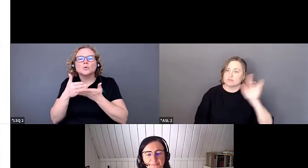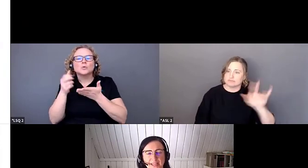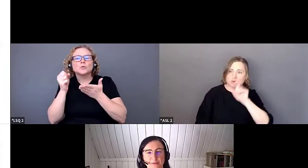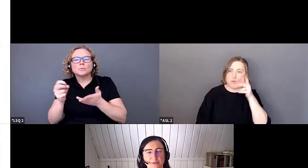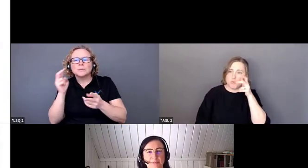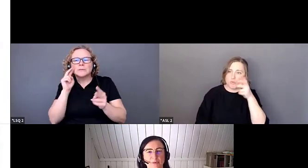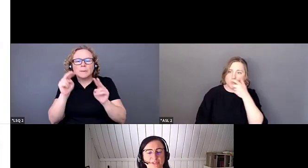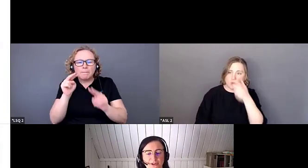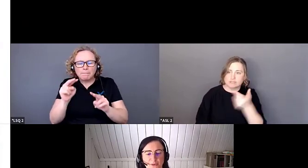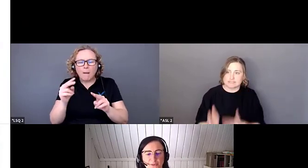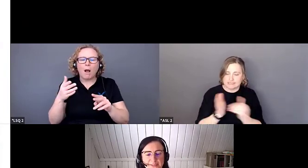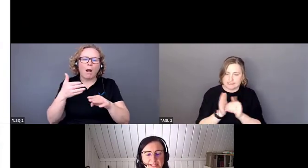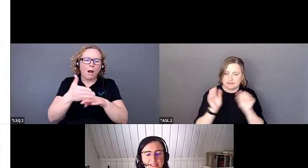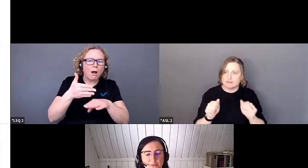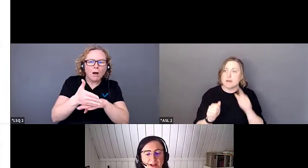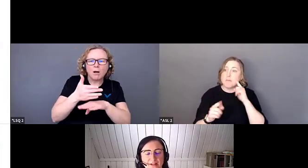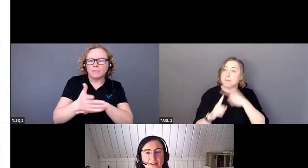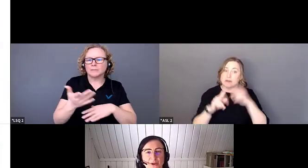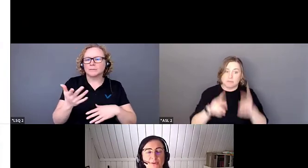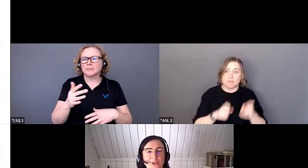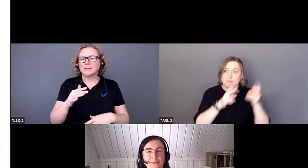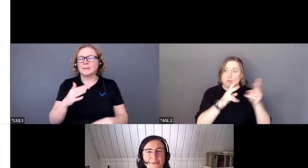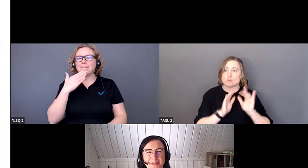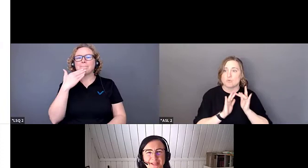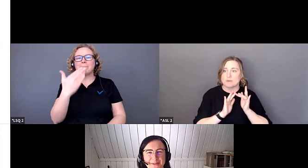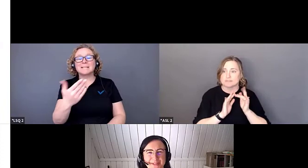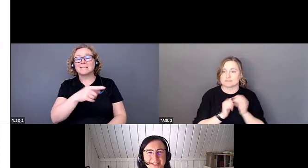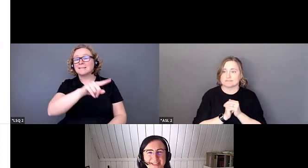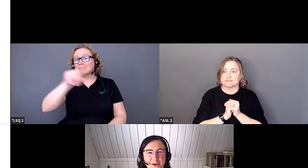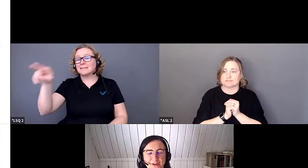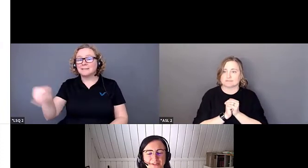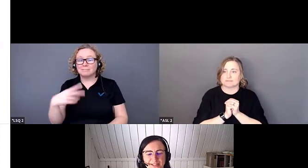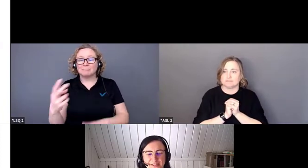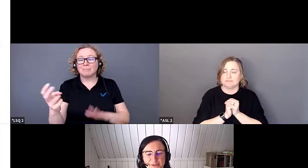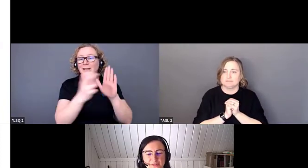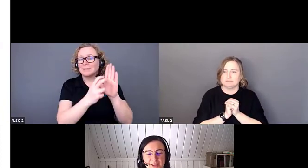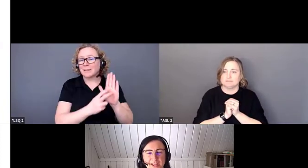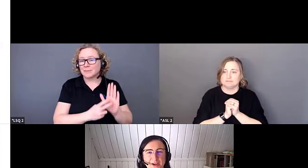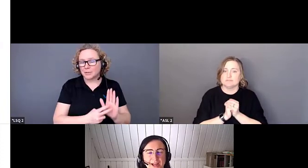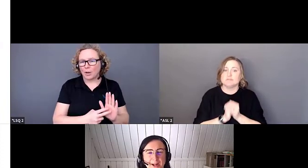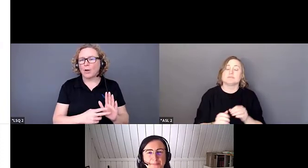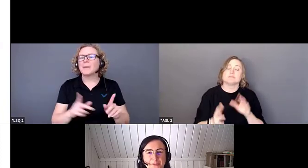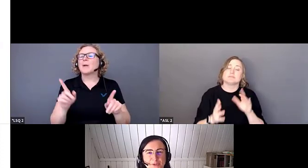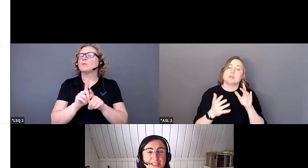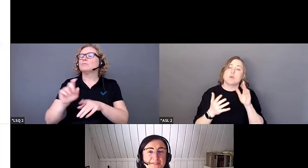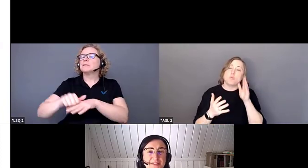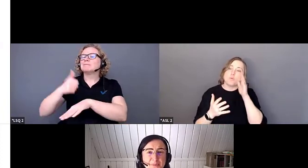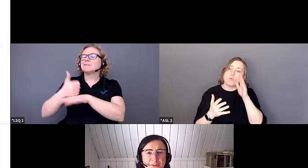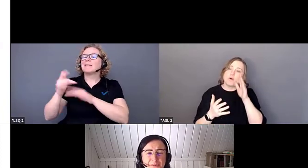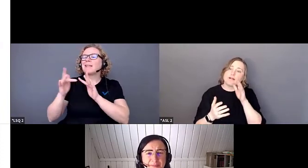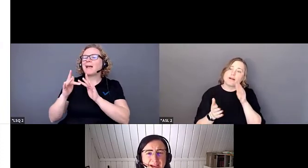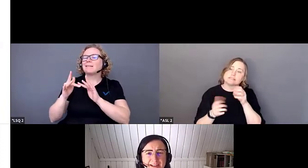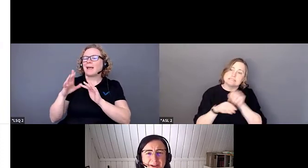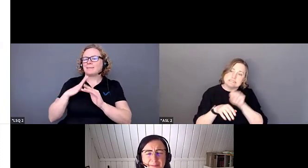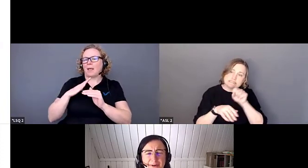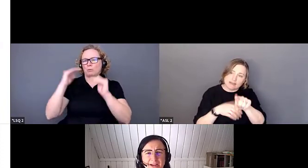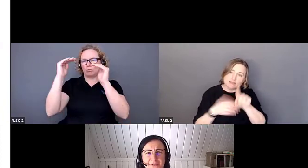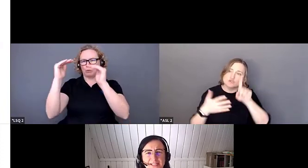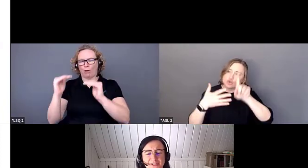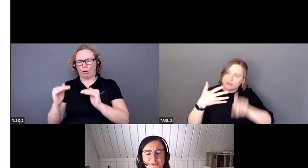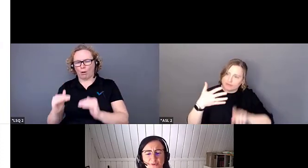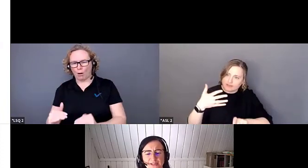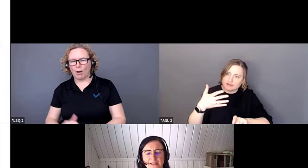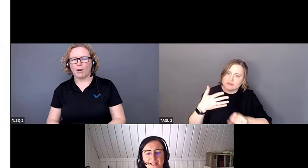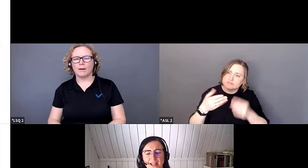today, and it will be posted on our website as well. We'll also be including an online survey, so you can give us more feedback about